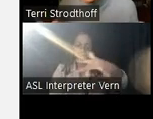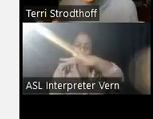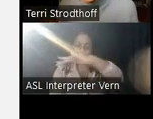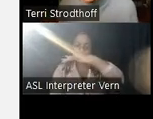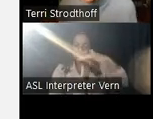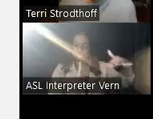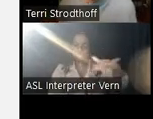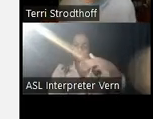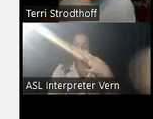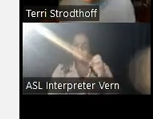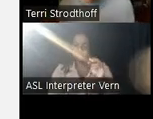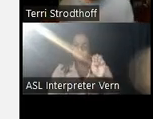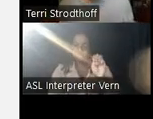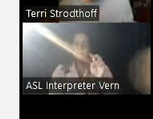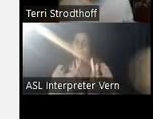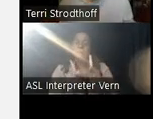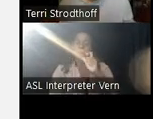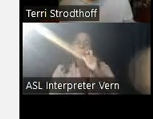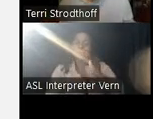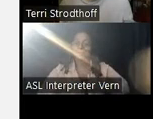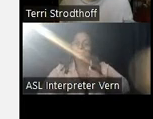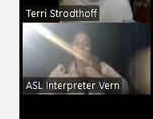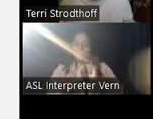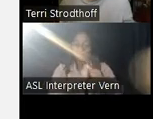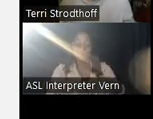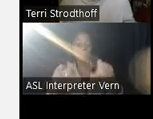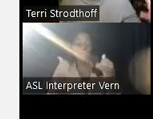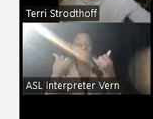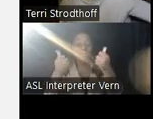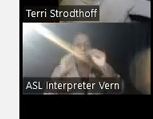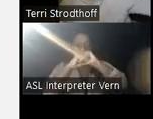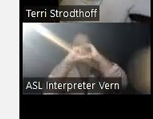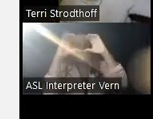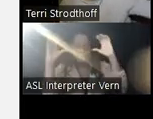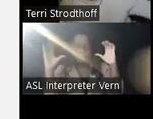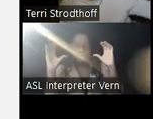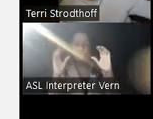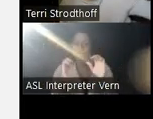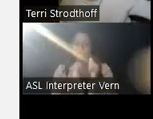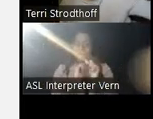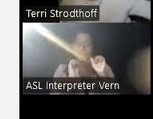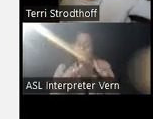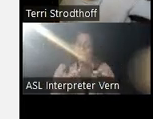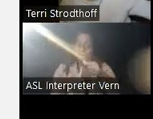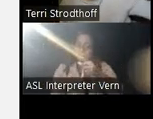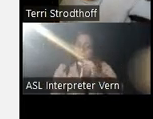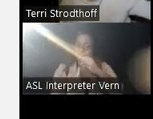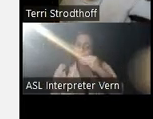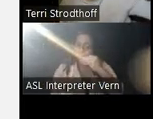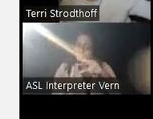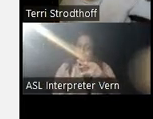where people are living together. And imagine then how that can be exasperated, all of that